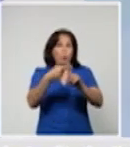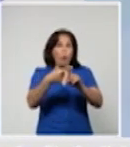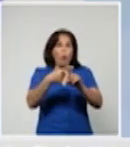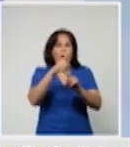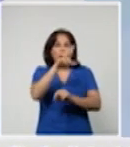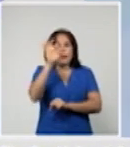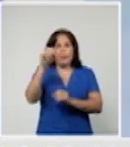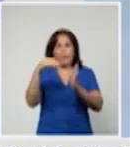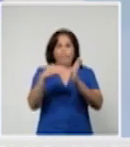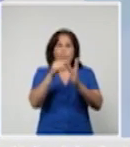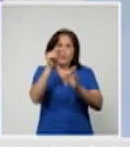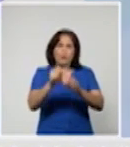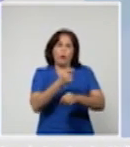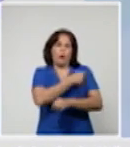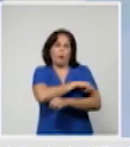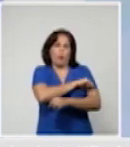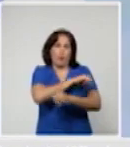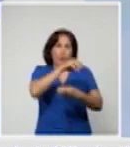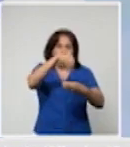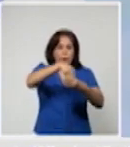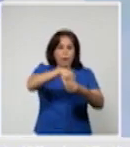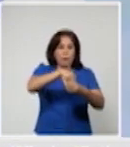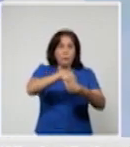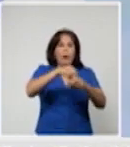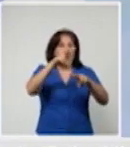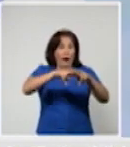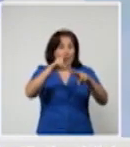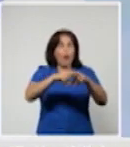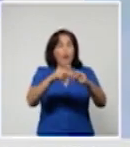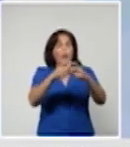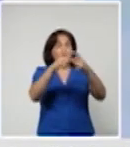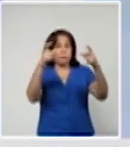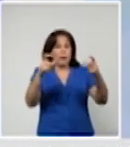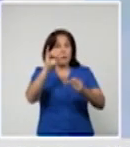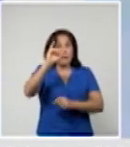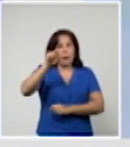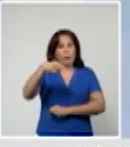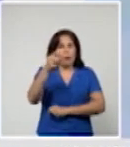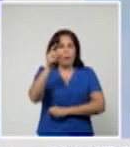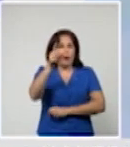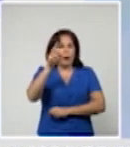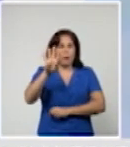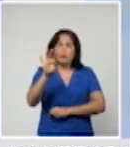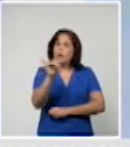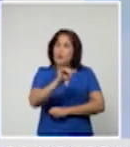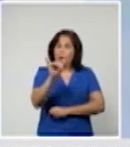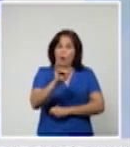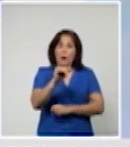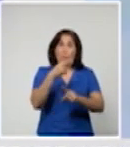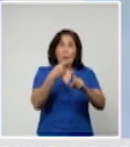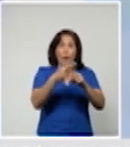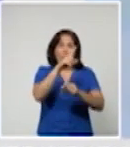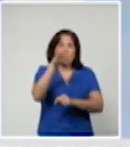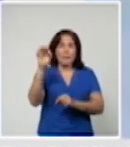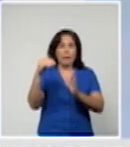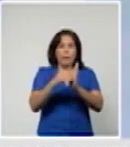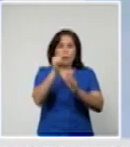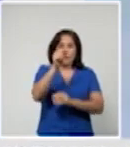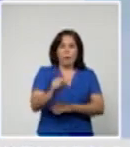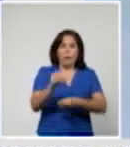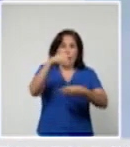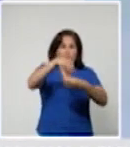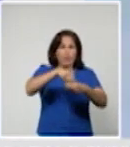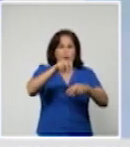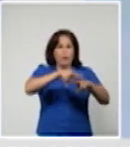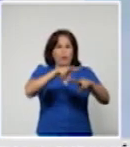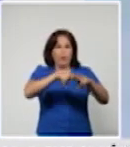Artemisa continues to have the highest rate of confirmed cases per 100,000 inhabitants over the